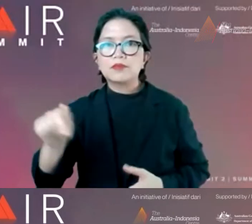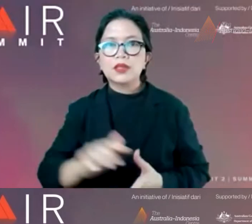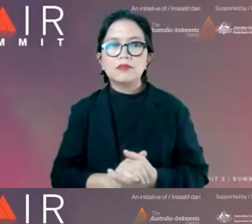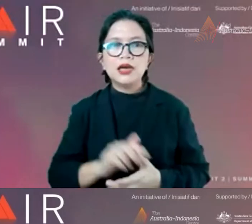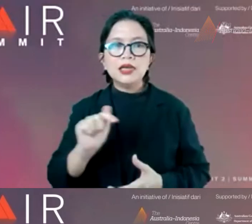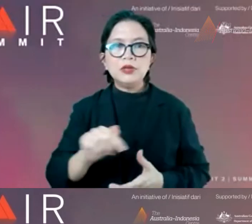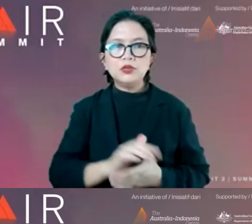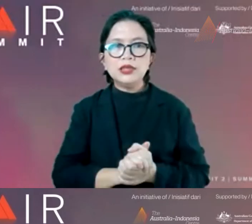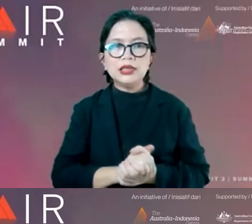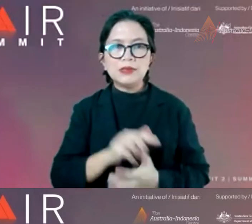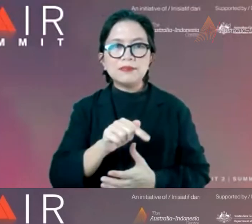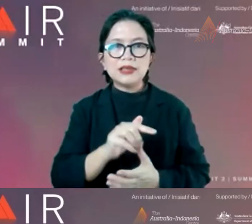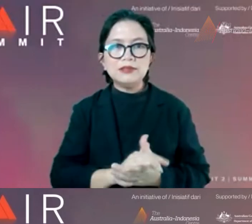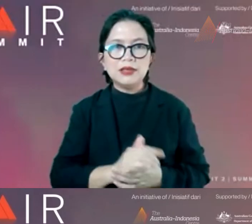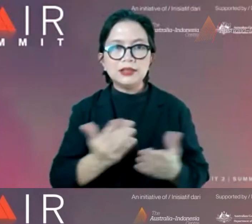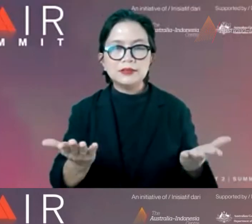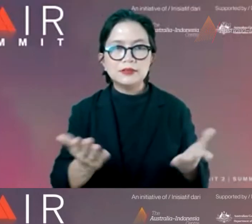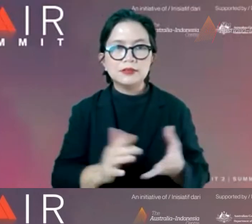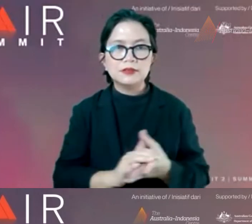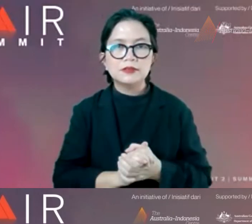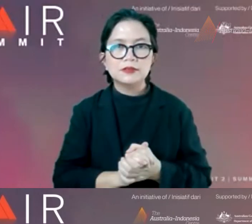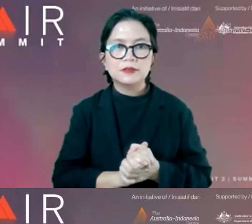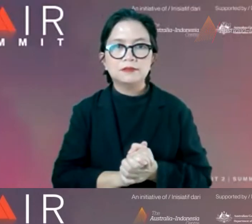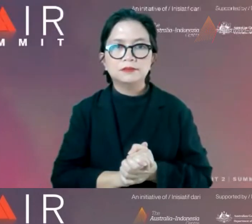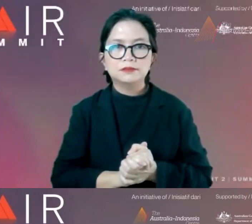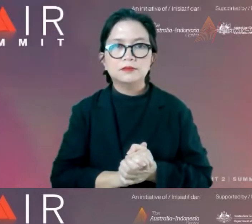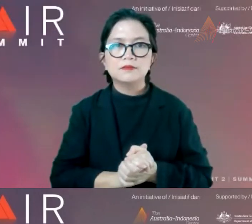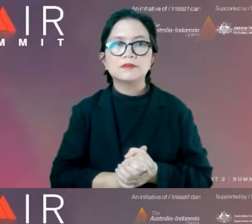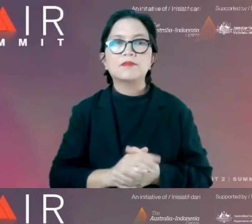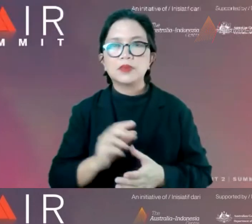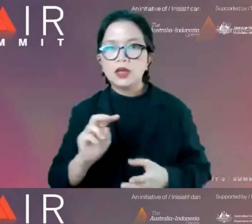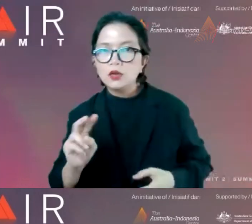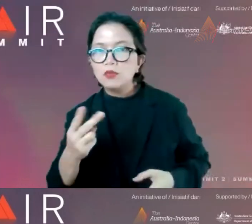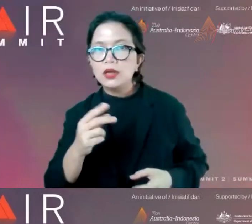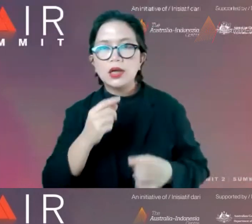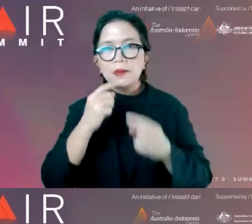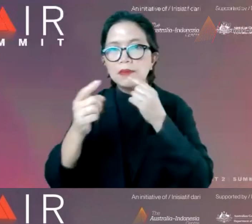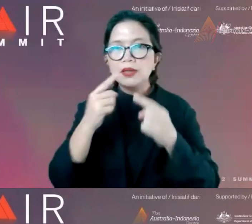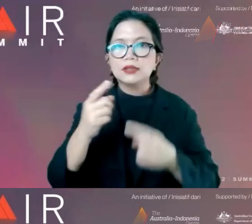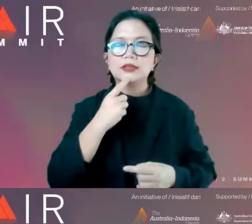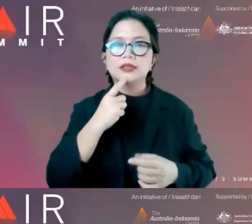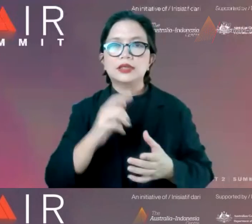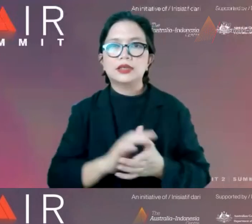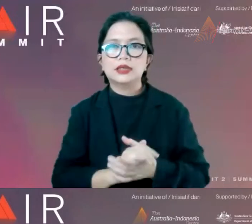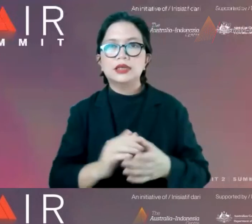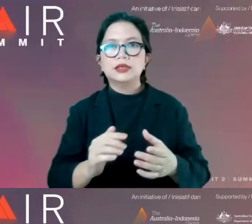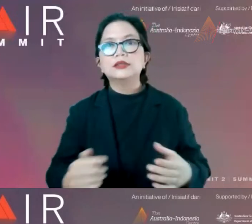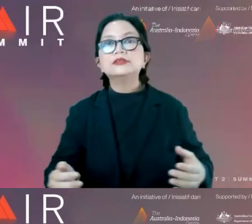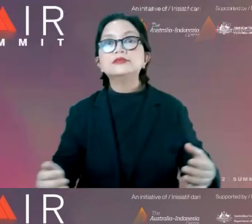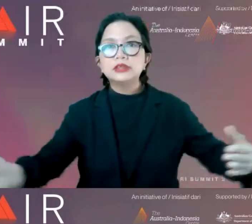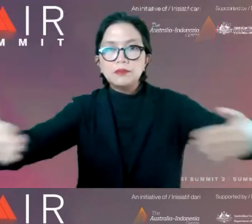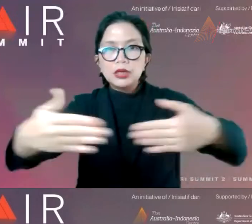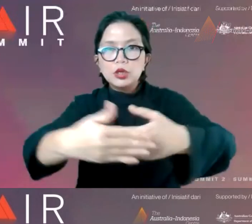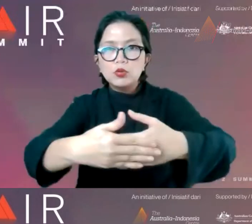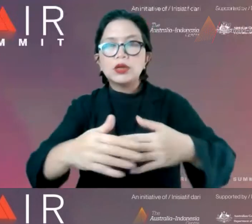is changing the conversation around public safety, and is it changing it in a better way?